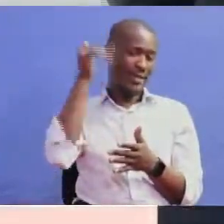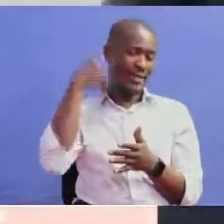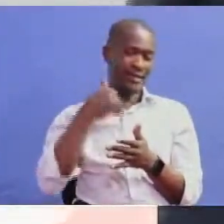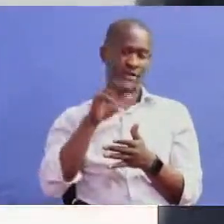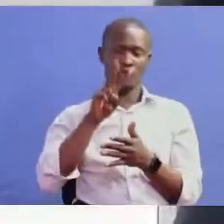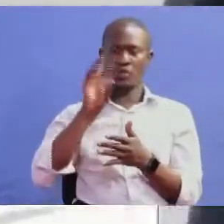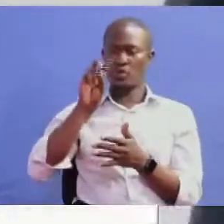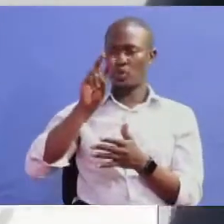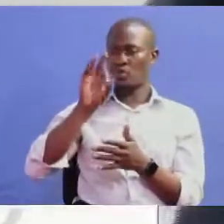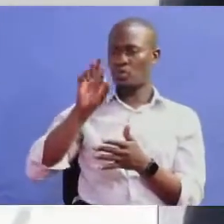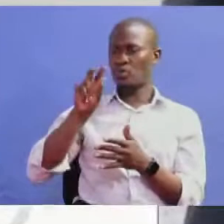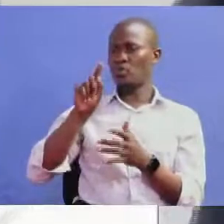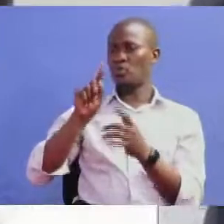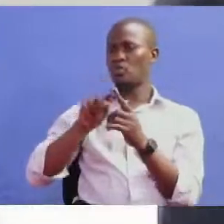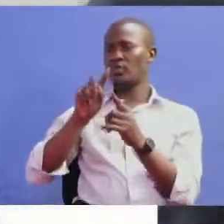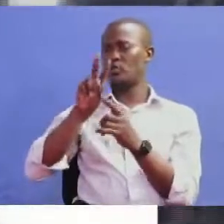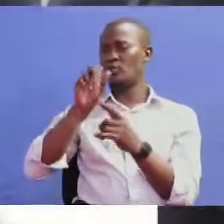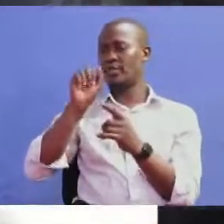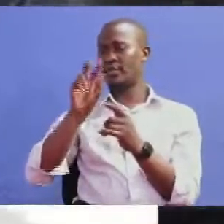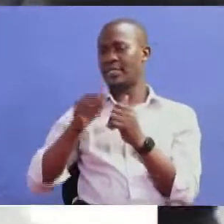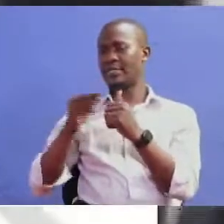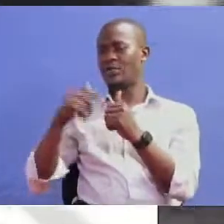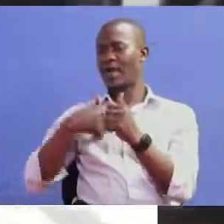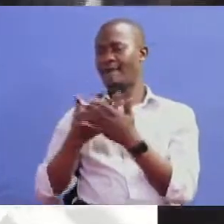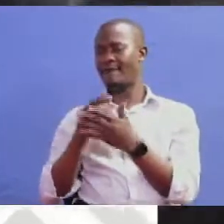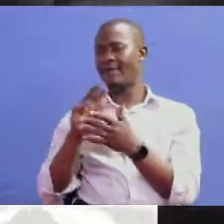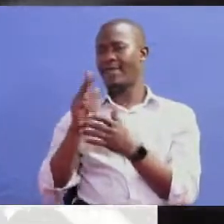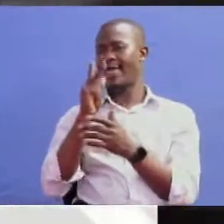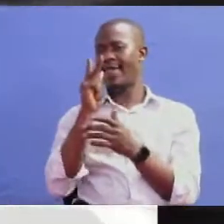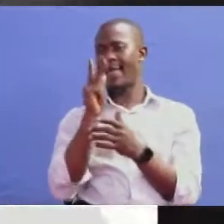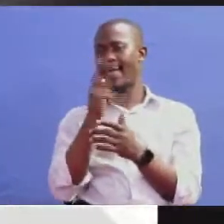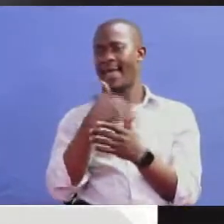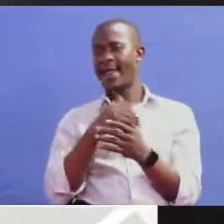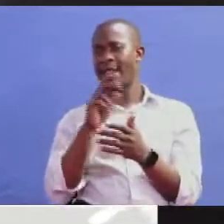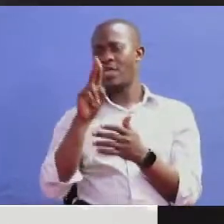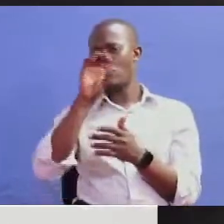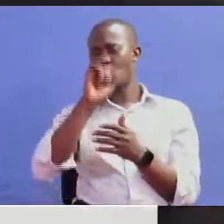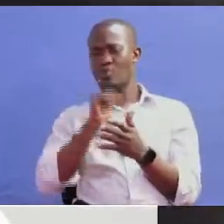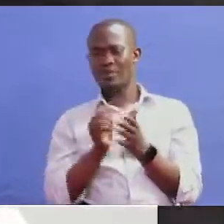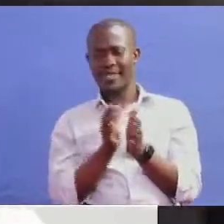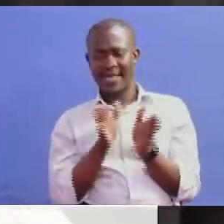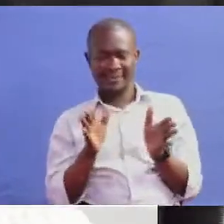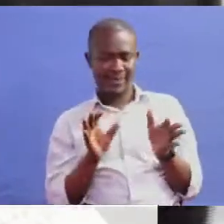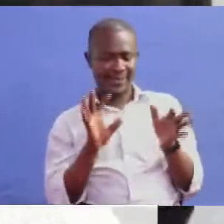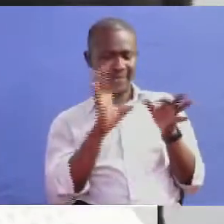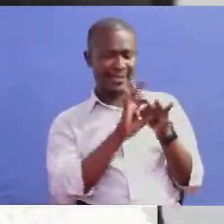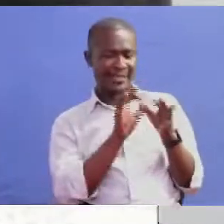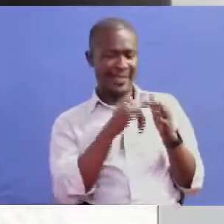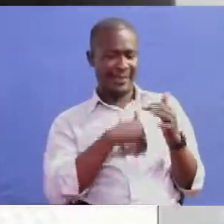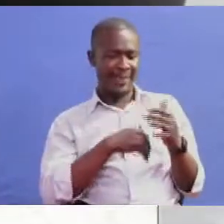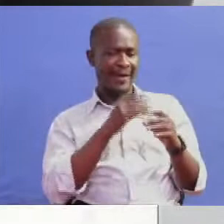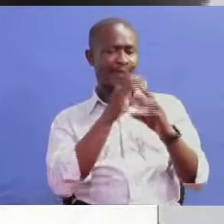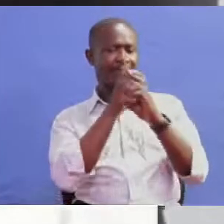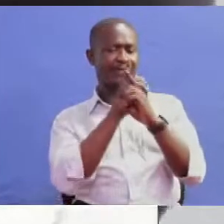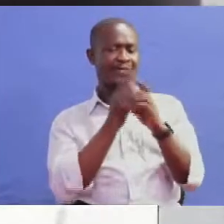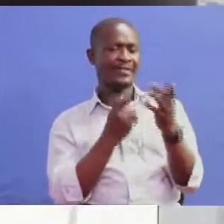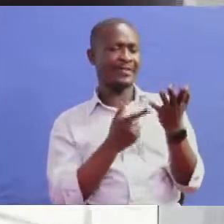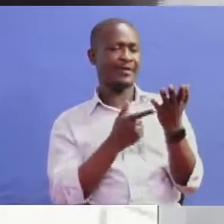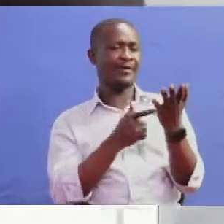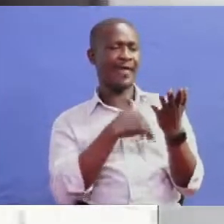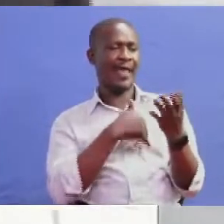to 2028 and shall help Kenya and the U.S. expand their cooperation in the fields of defense, technology